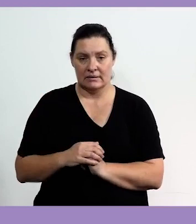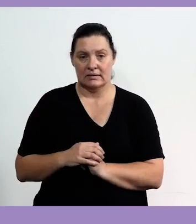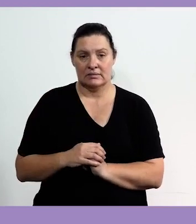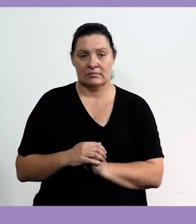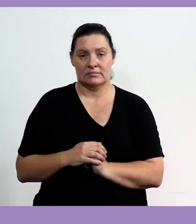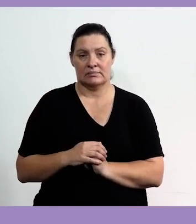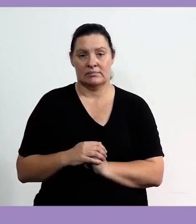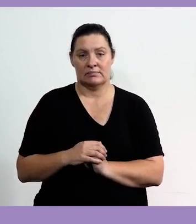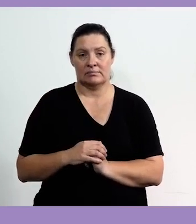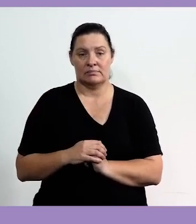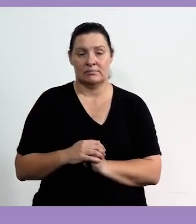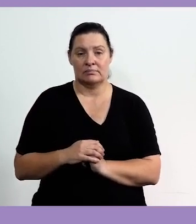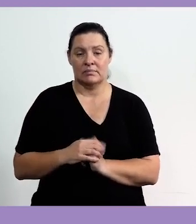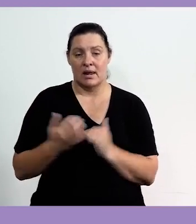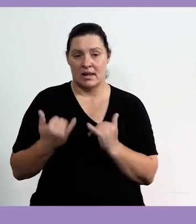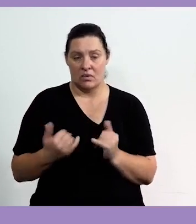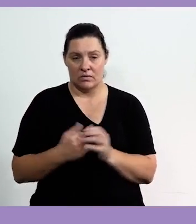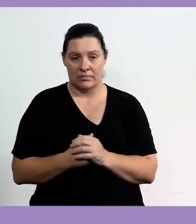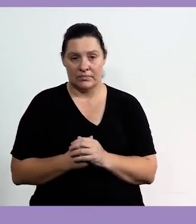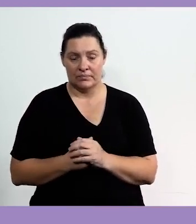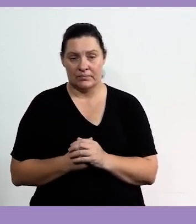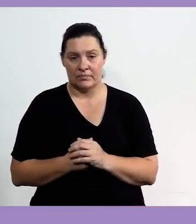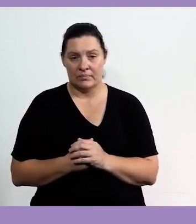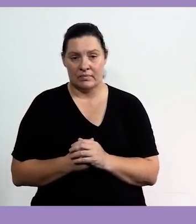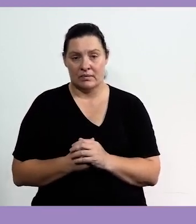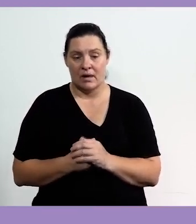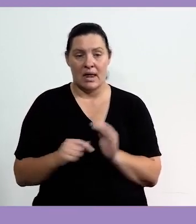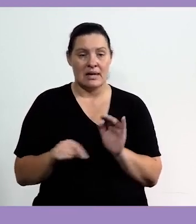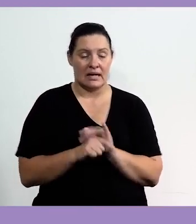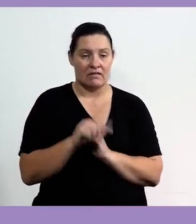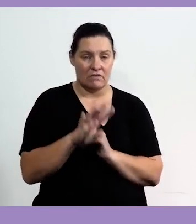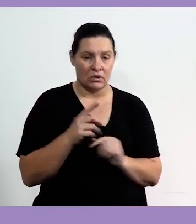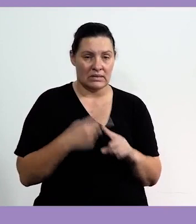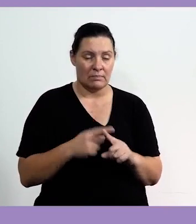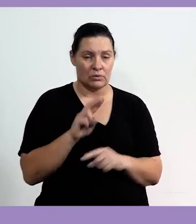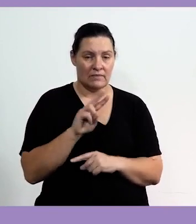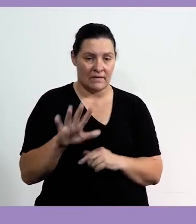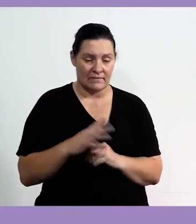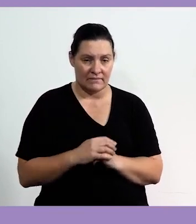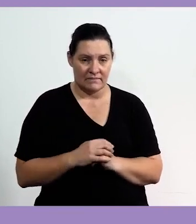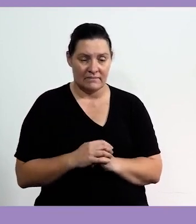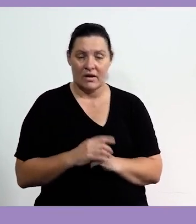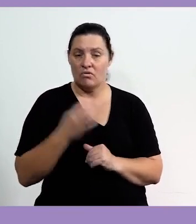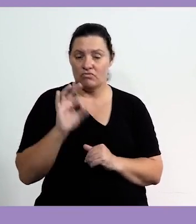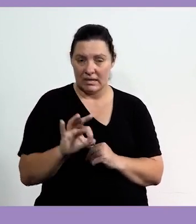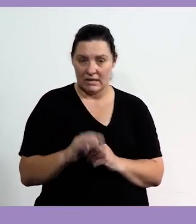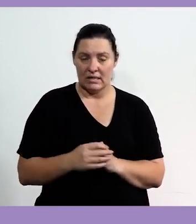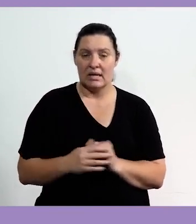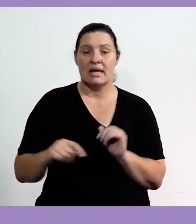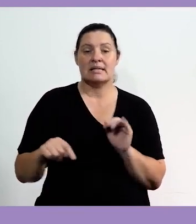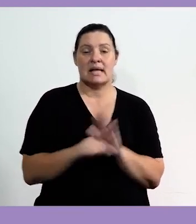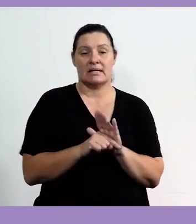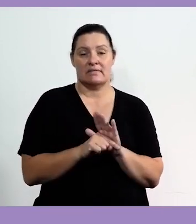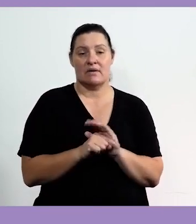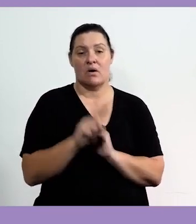add the 29. Now, what is negative 4 multiplied by 25? Yes, you are correct.